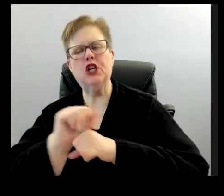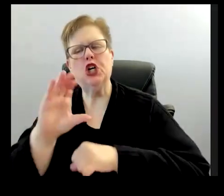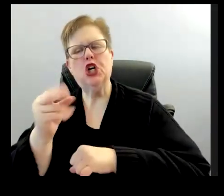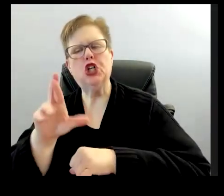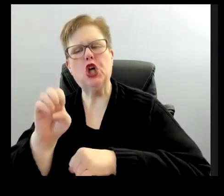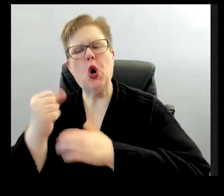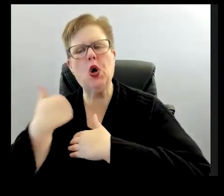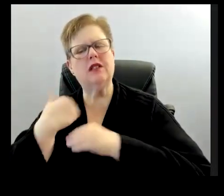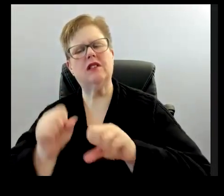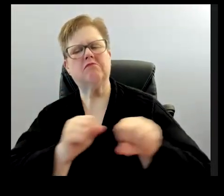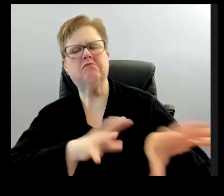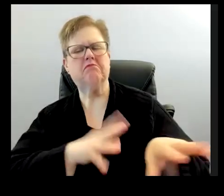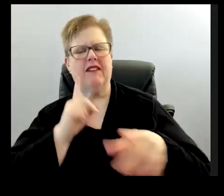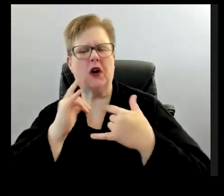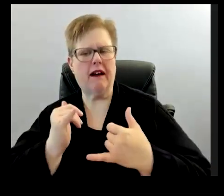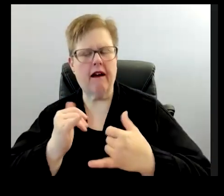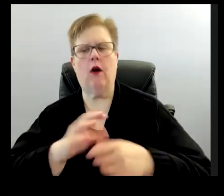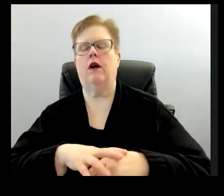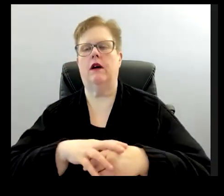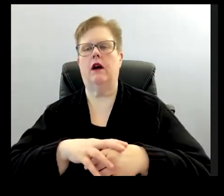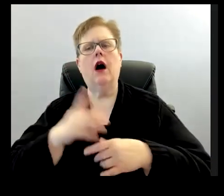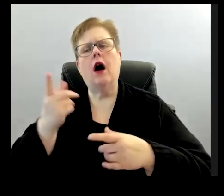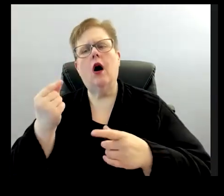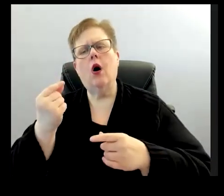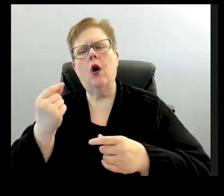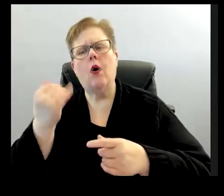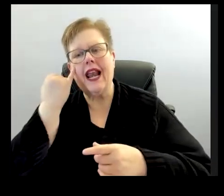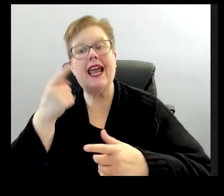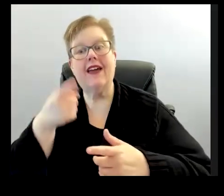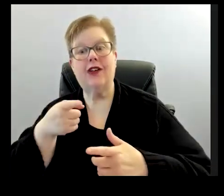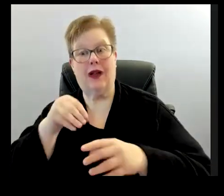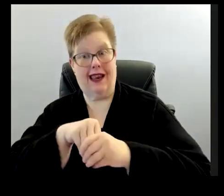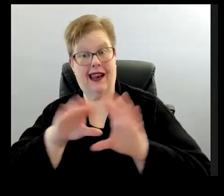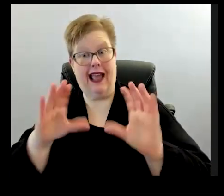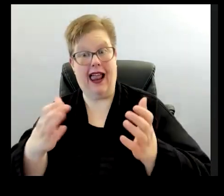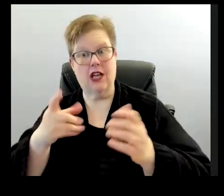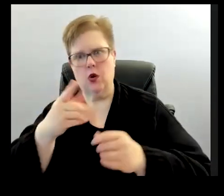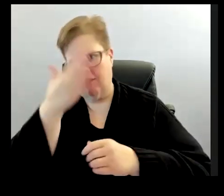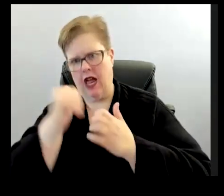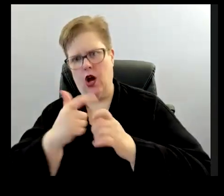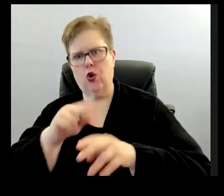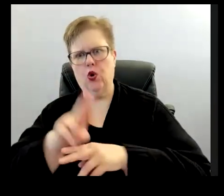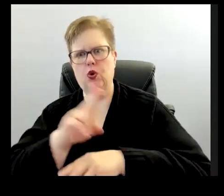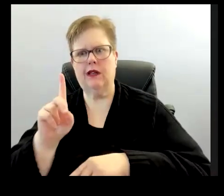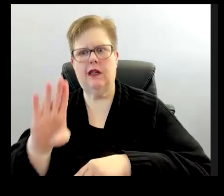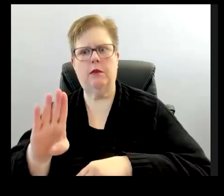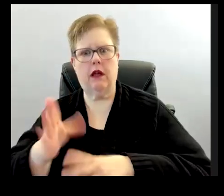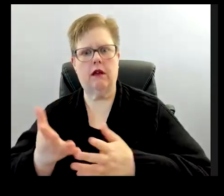good one. What if you get into your courses and you realize you forget how to use the discussion